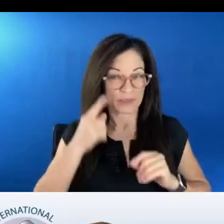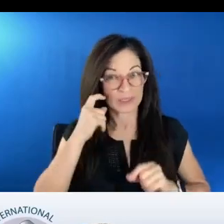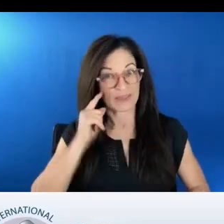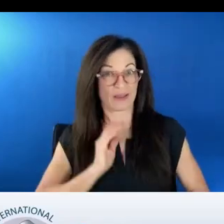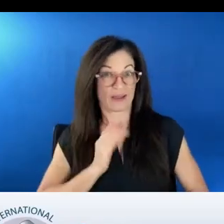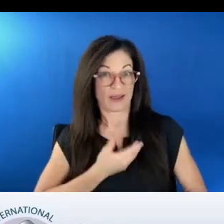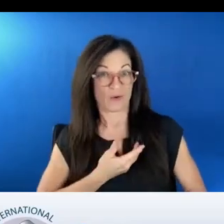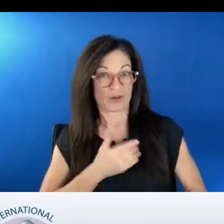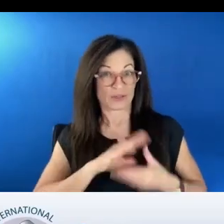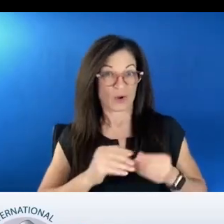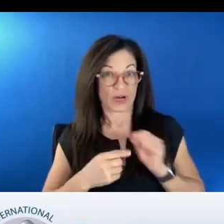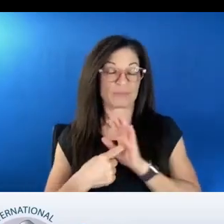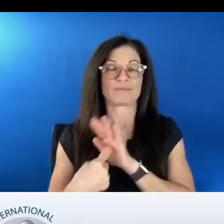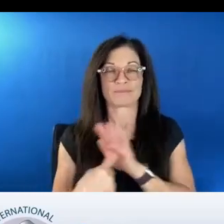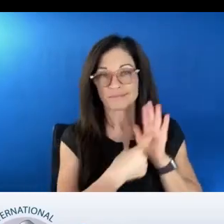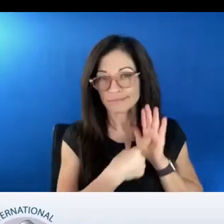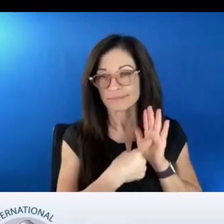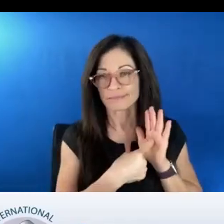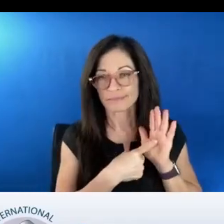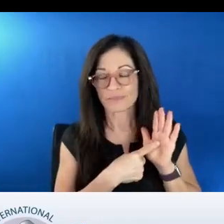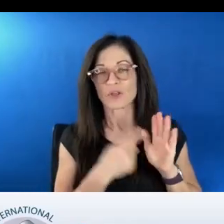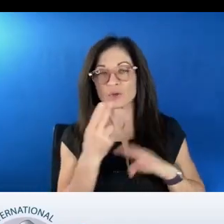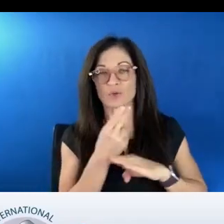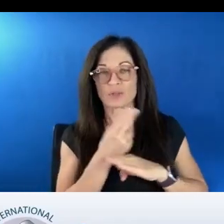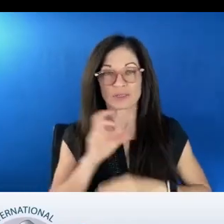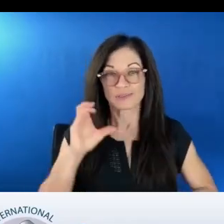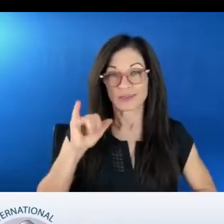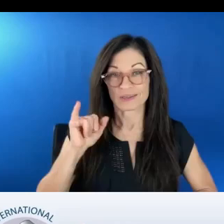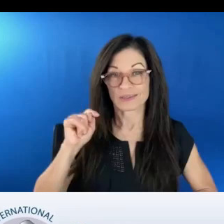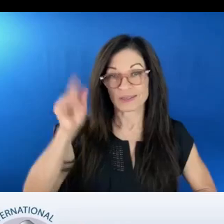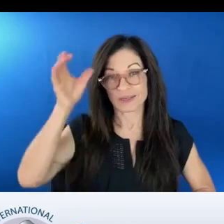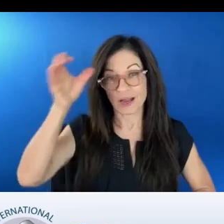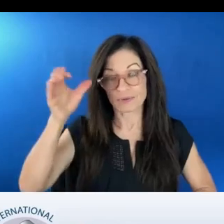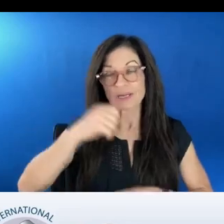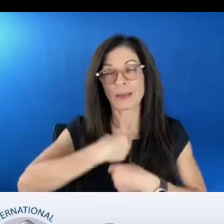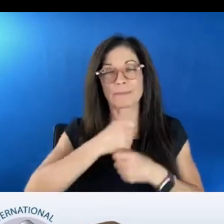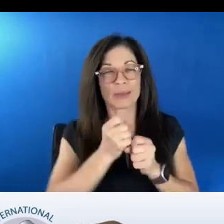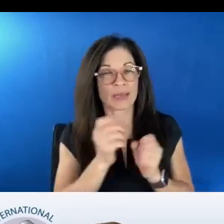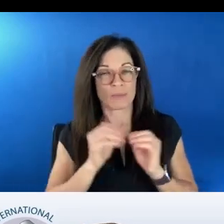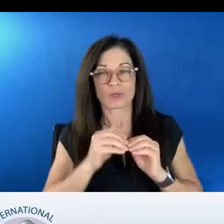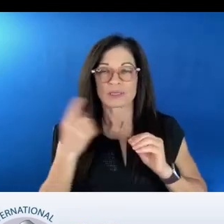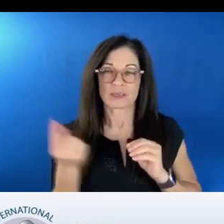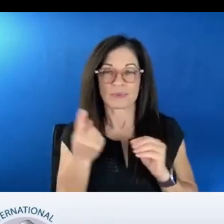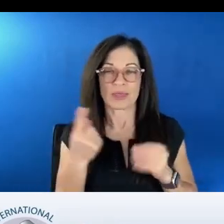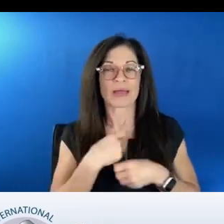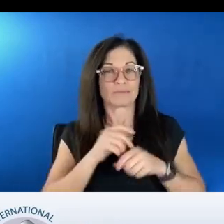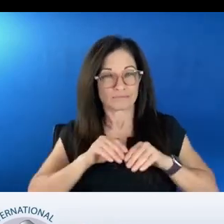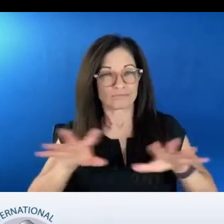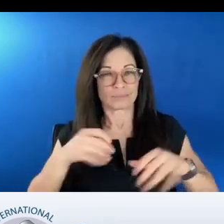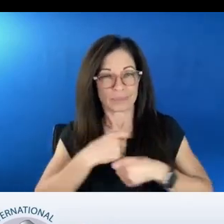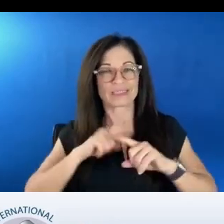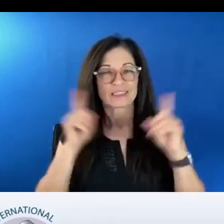does illustrate taking the concept of CIT and making it into something that's making a